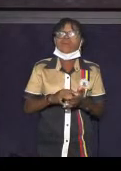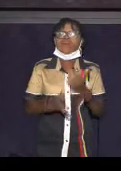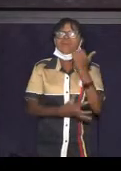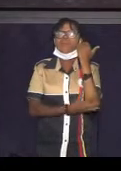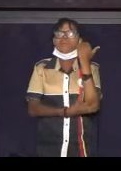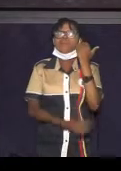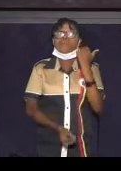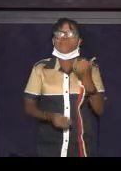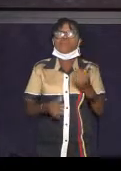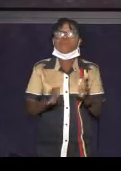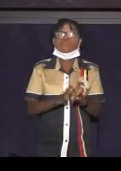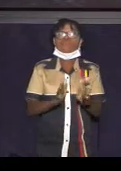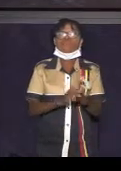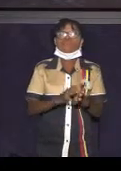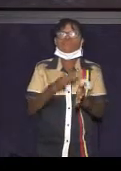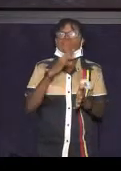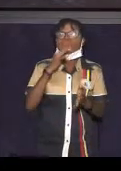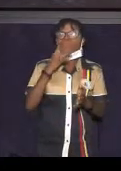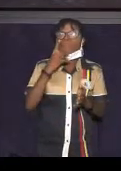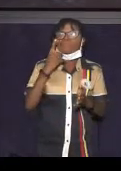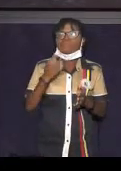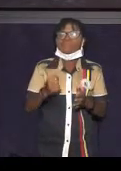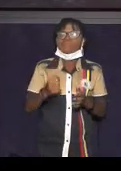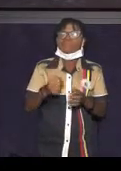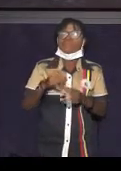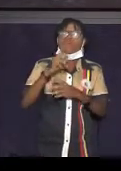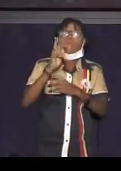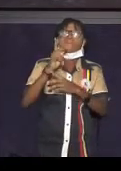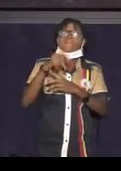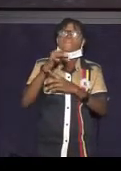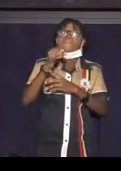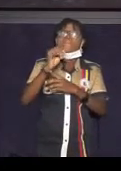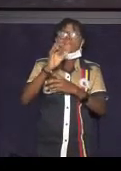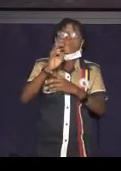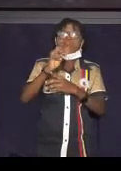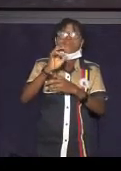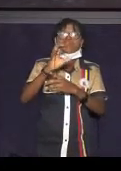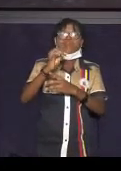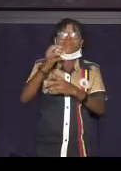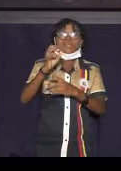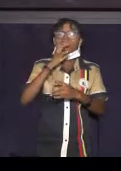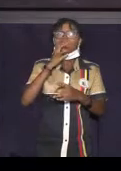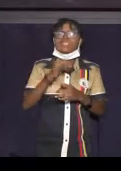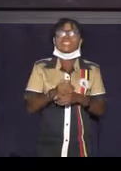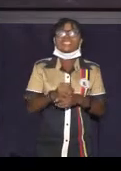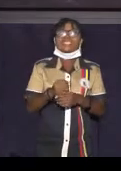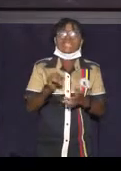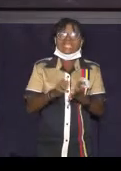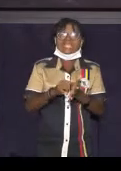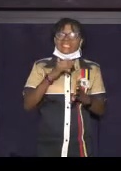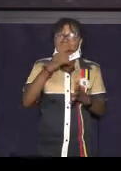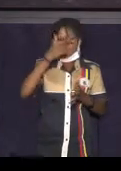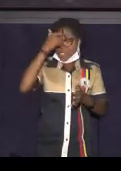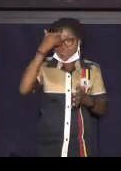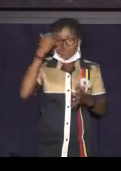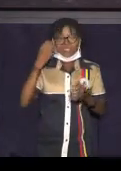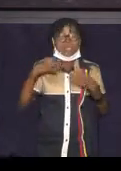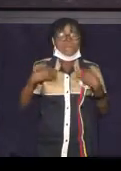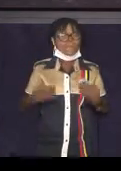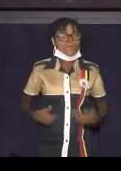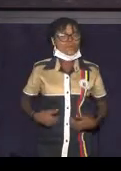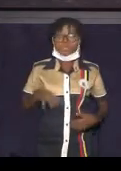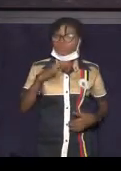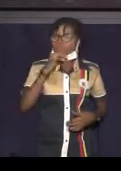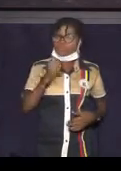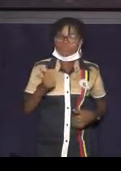school performance. If the person is a student, it's likely for the person to have poor school performance because the body system